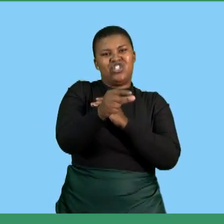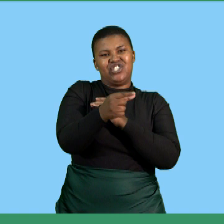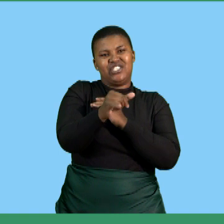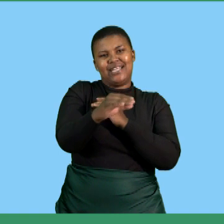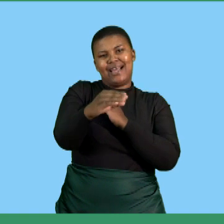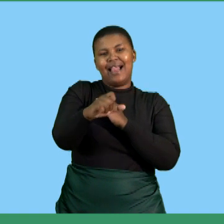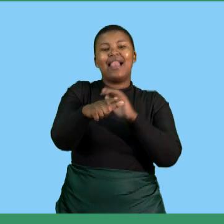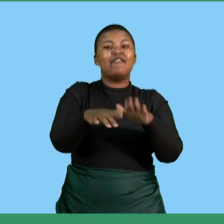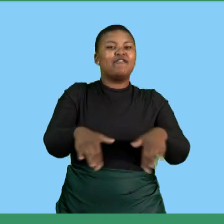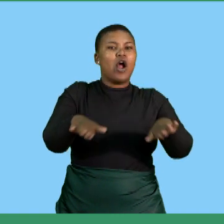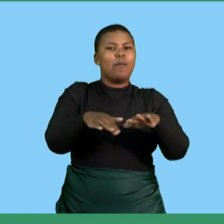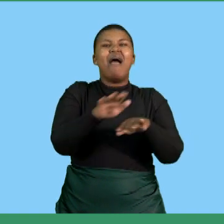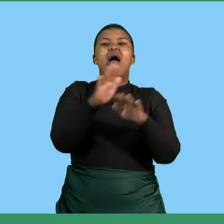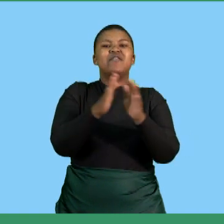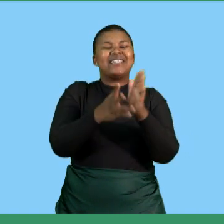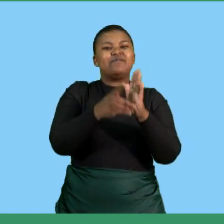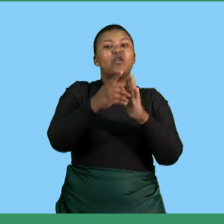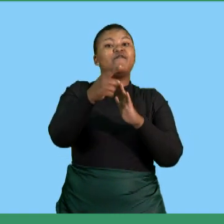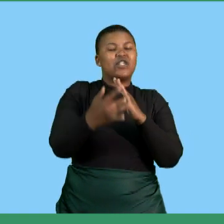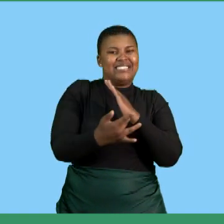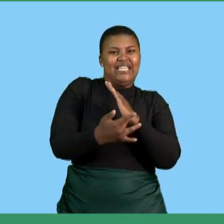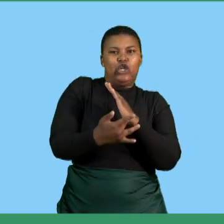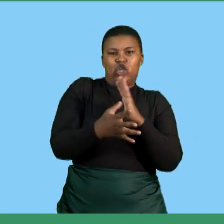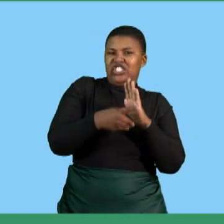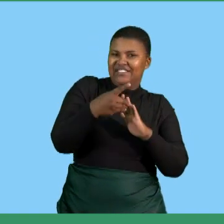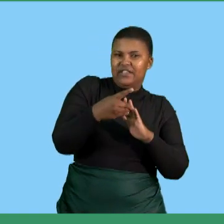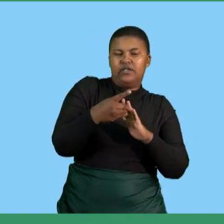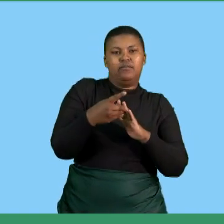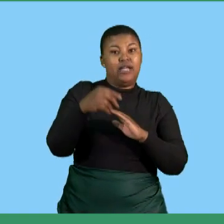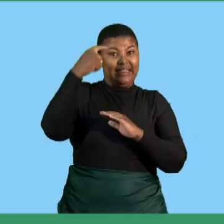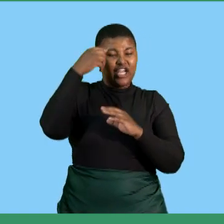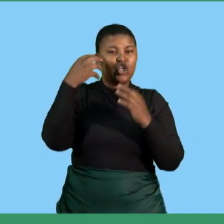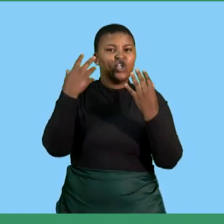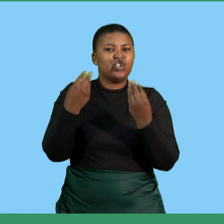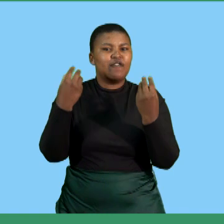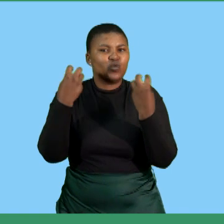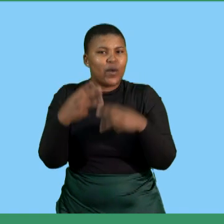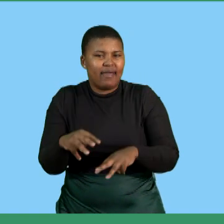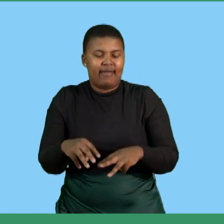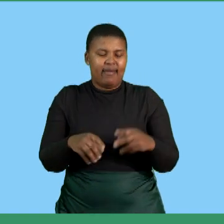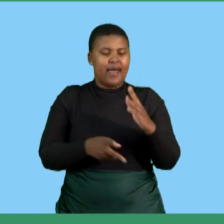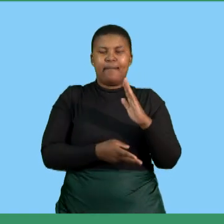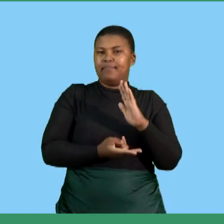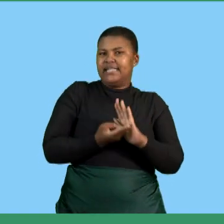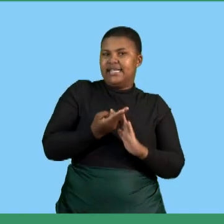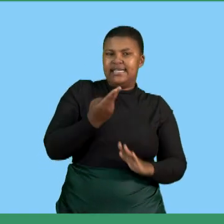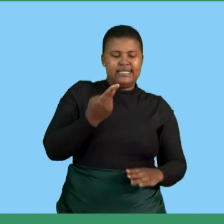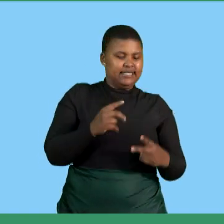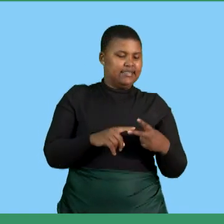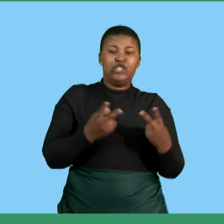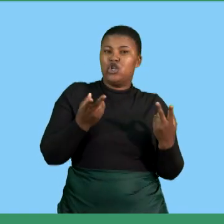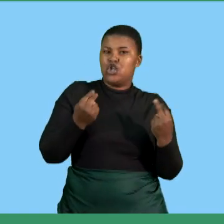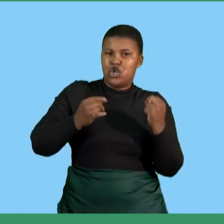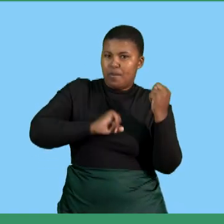then all developments in the field of technology. So think about software updates or